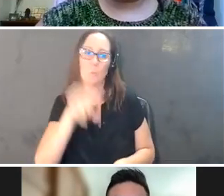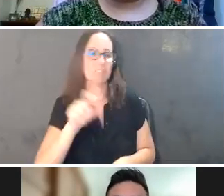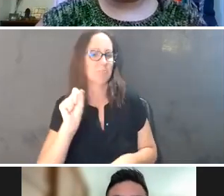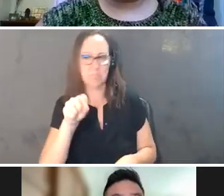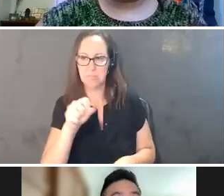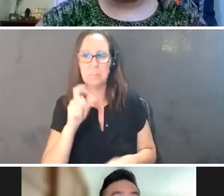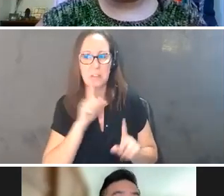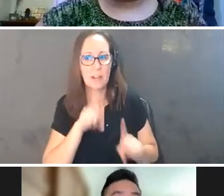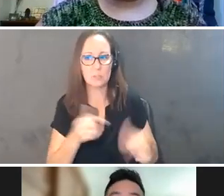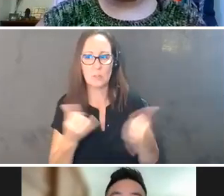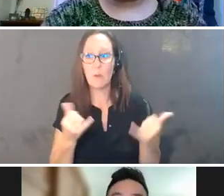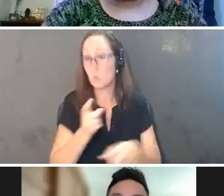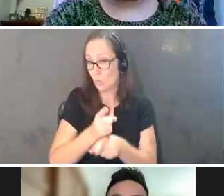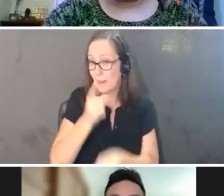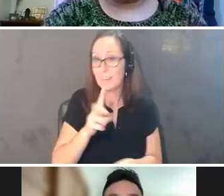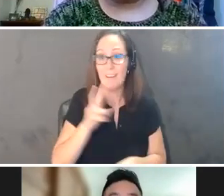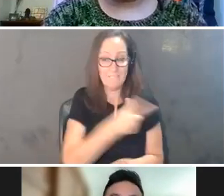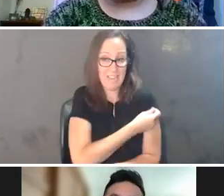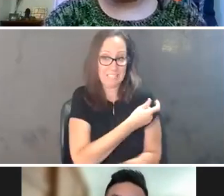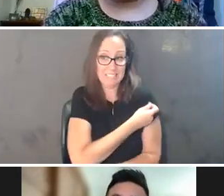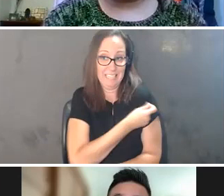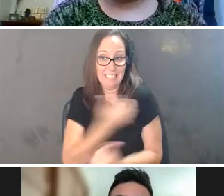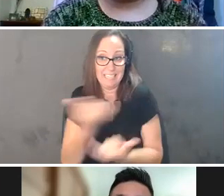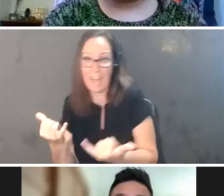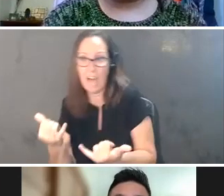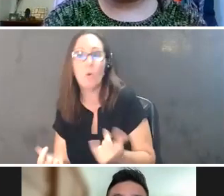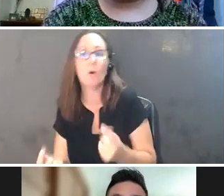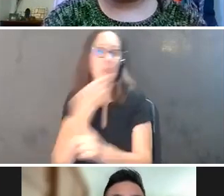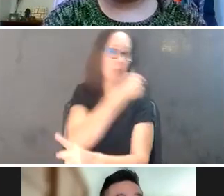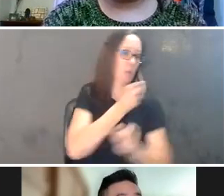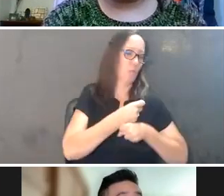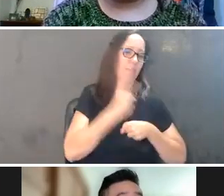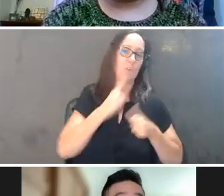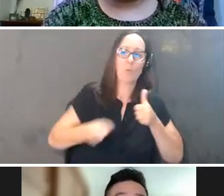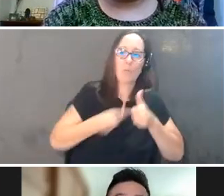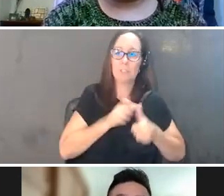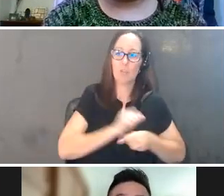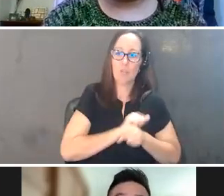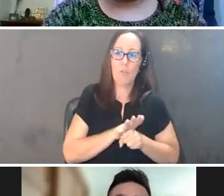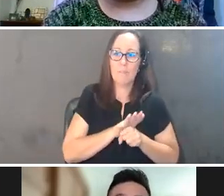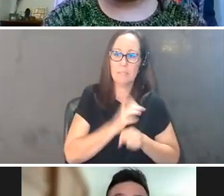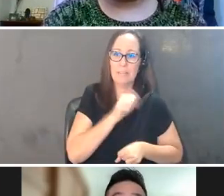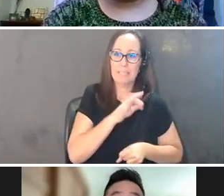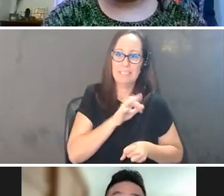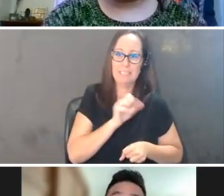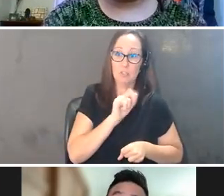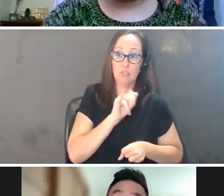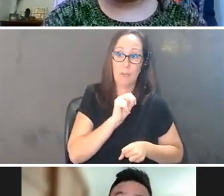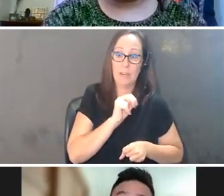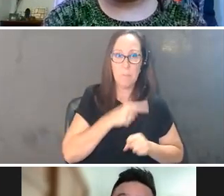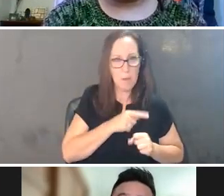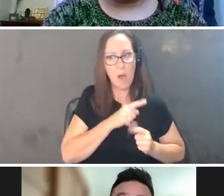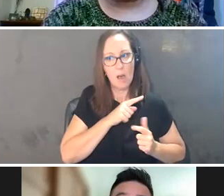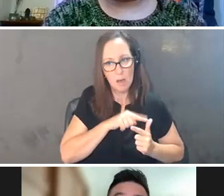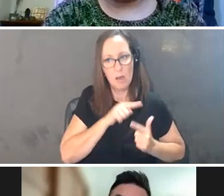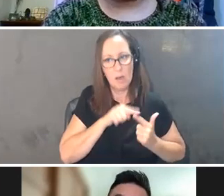is correct that the vaccines we're giving now were created for the original strain. And what we've seen is that they have held up from the